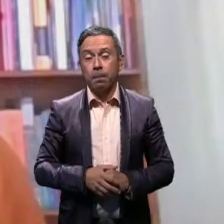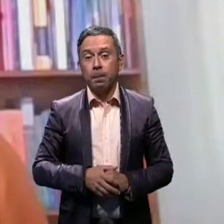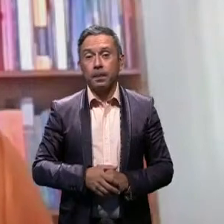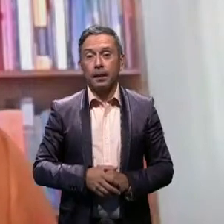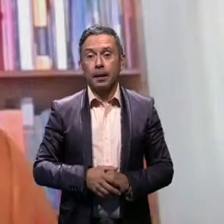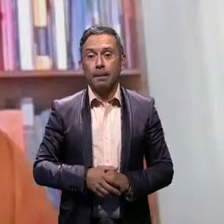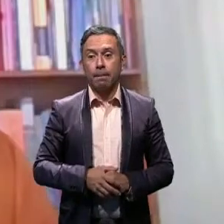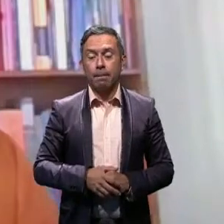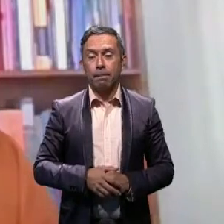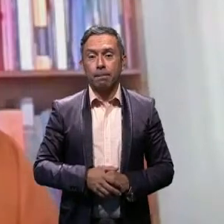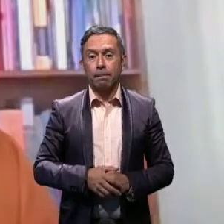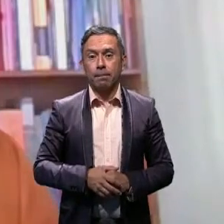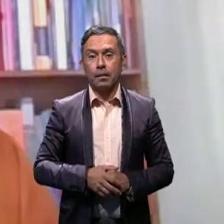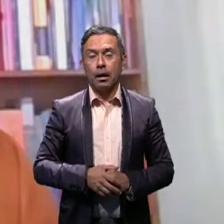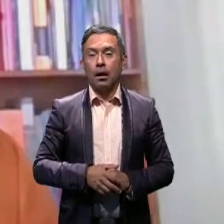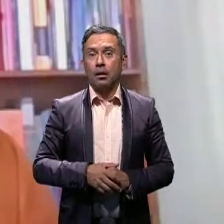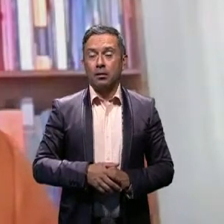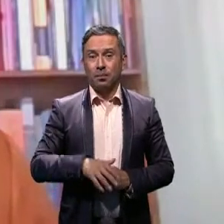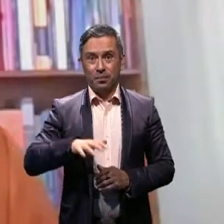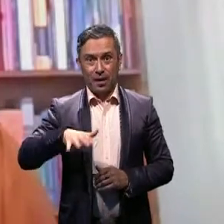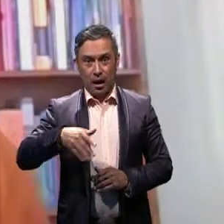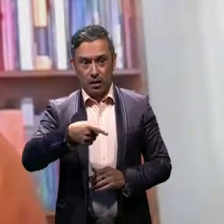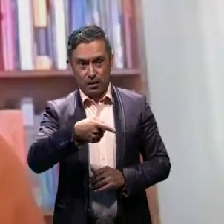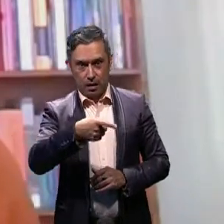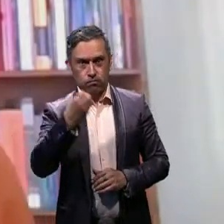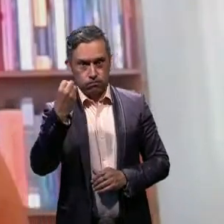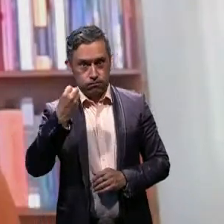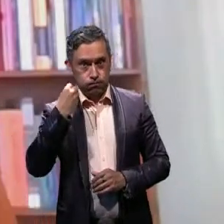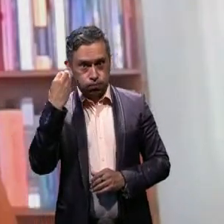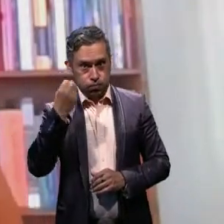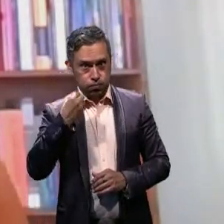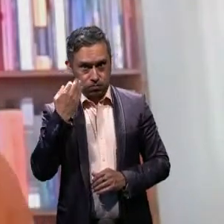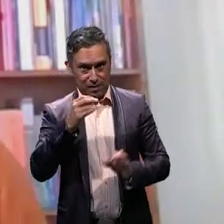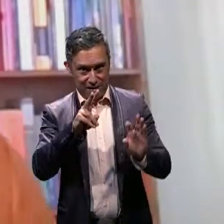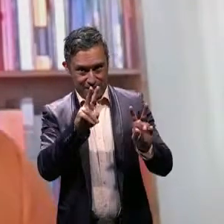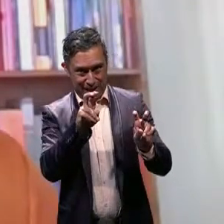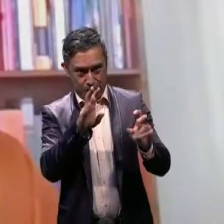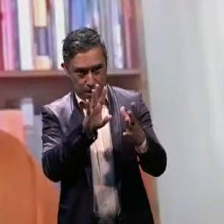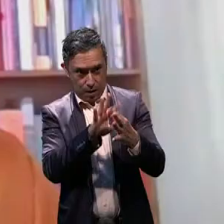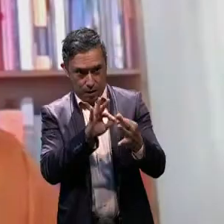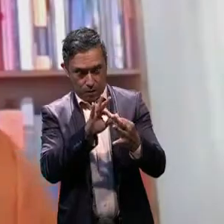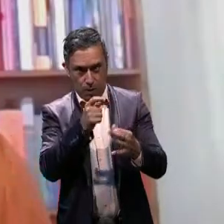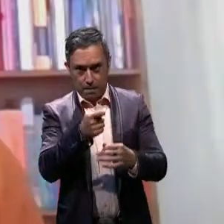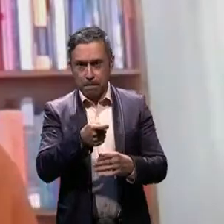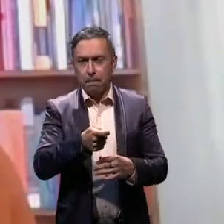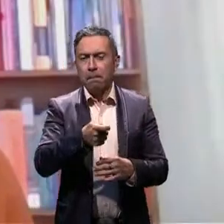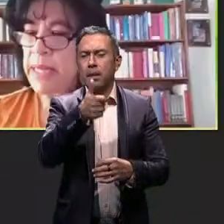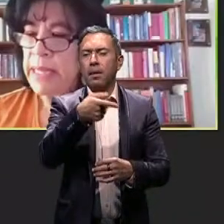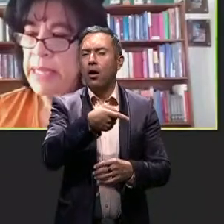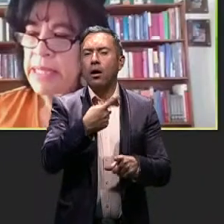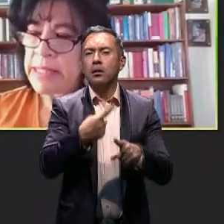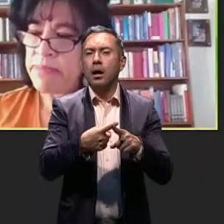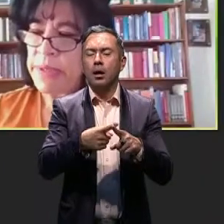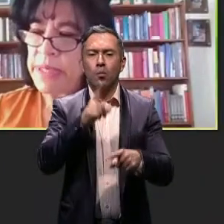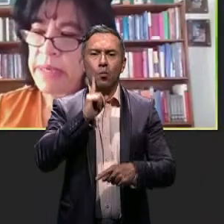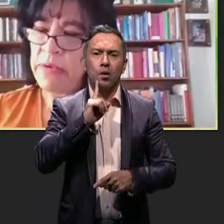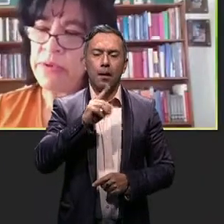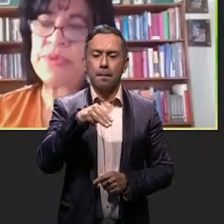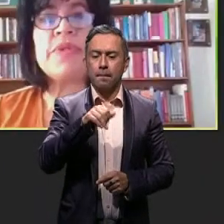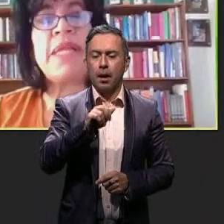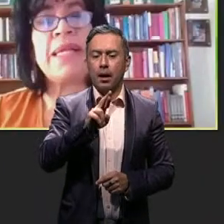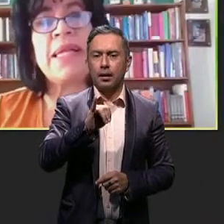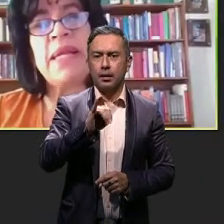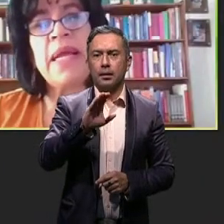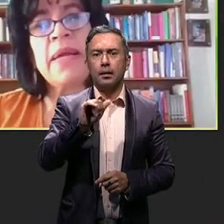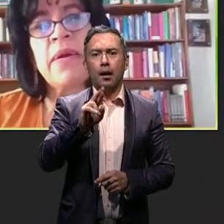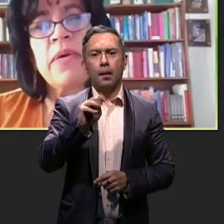And based on the presentations made, I would begin with Mari Carmen, and I